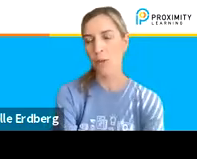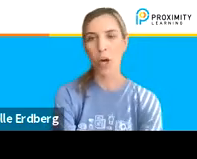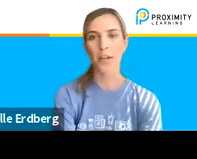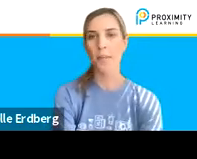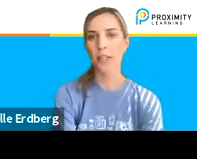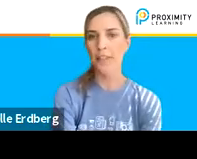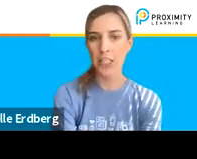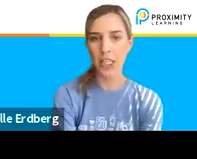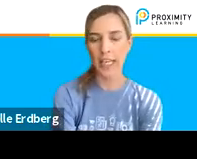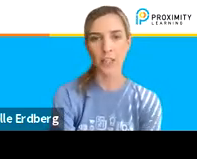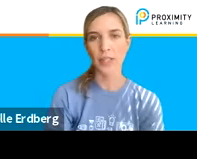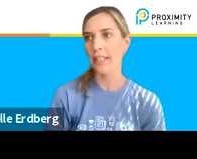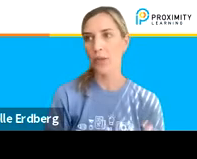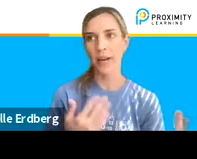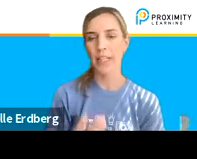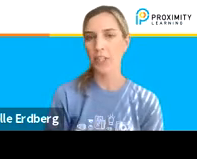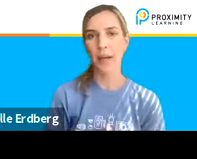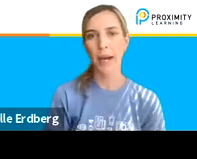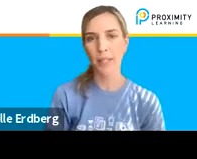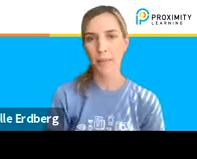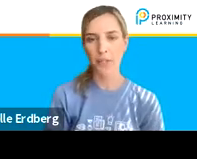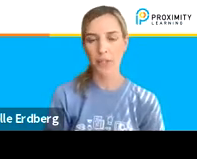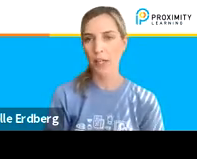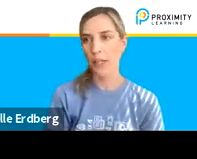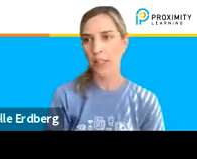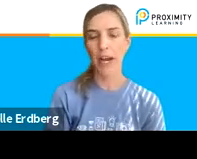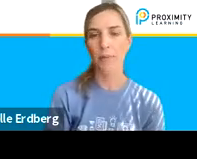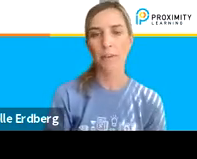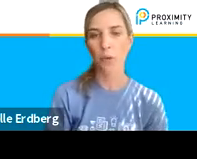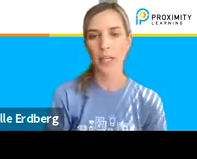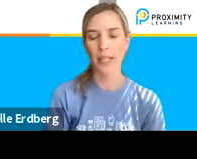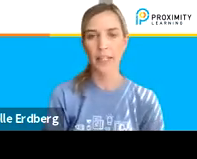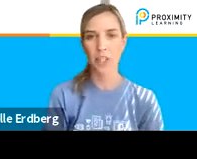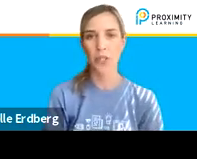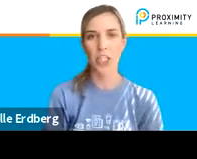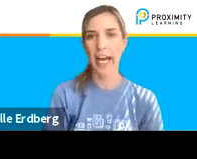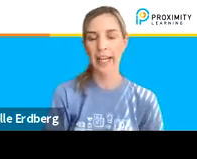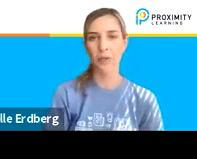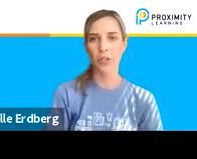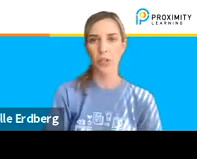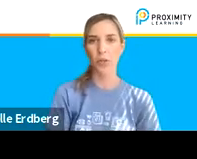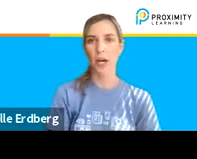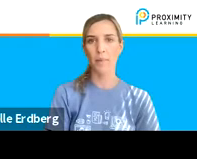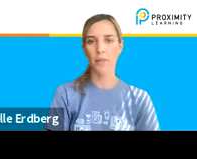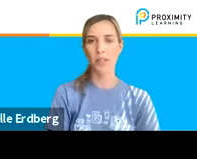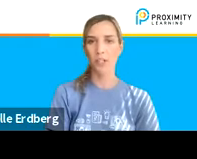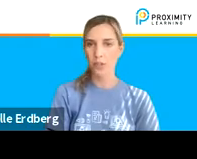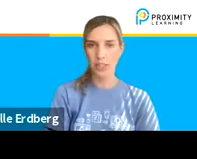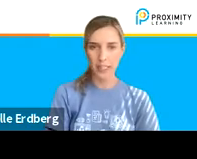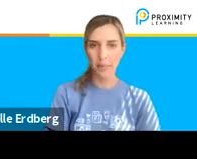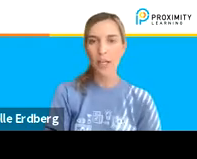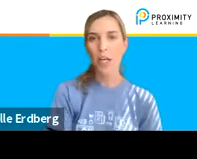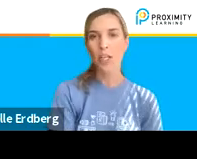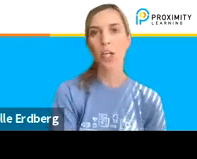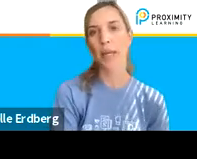So if you are in the middle of teaching and you have an issue that pops up and you just want to quickly grab your phone and shoot a chat out to the